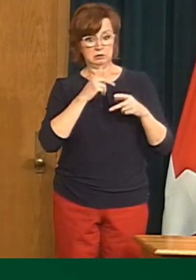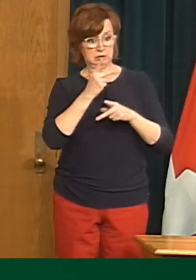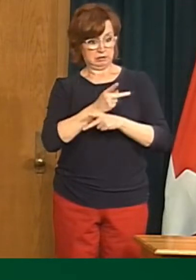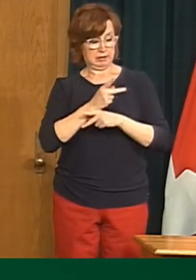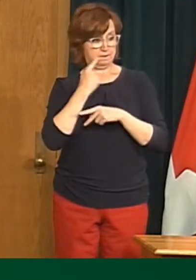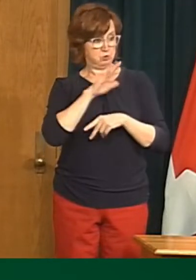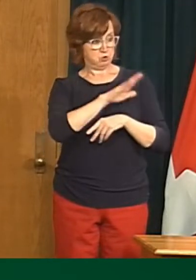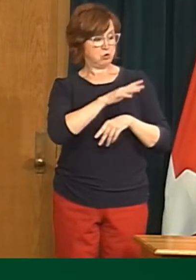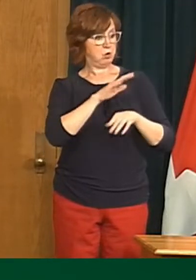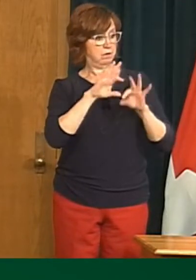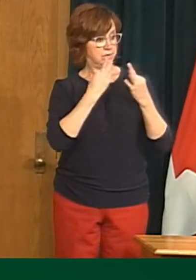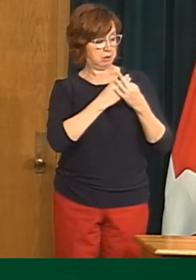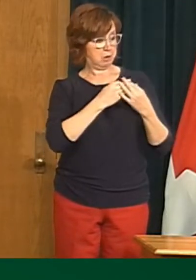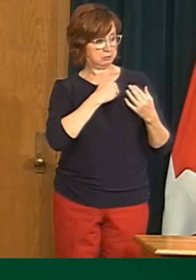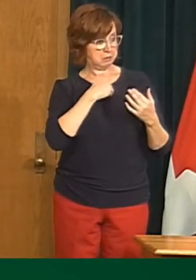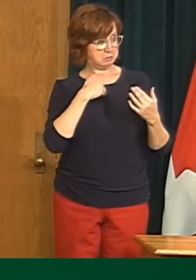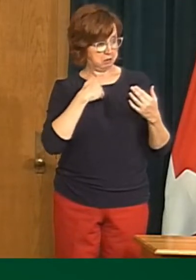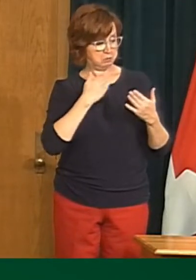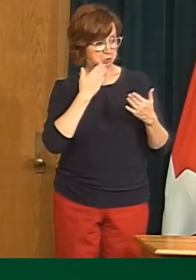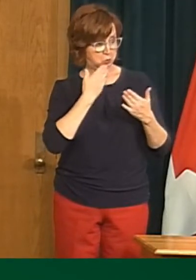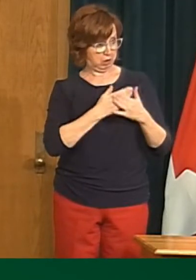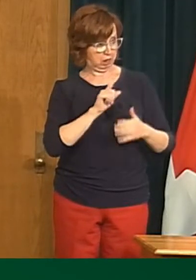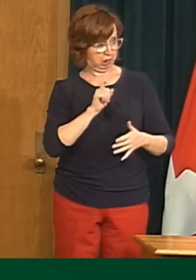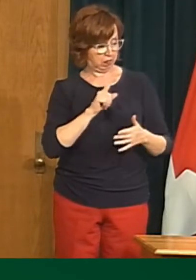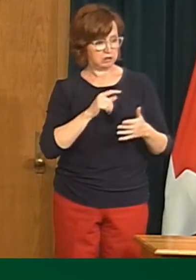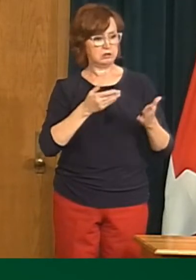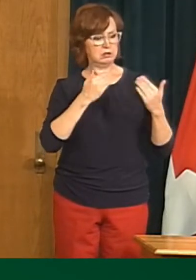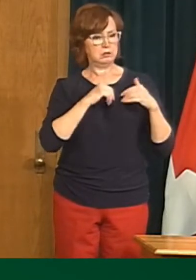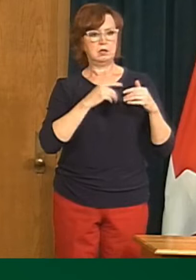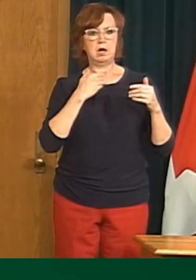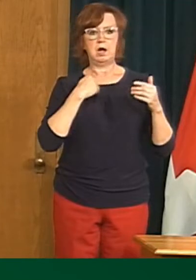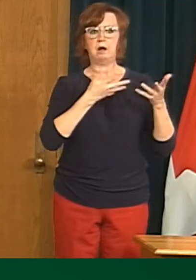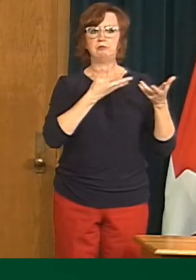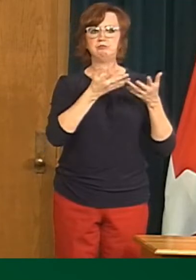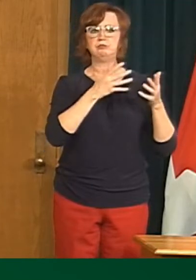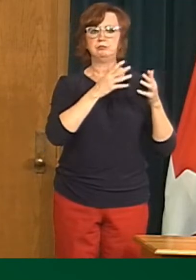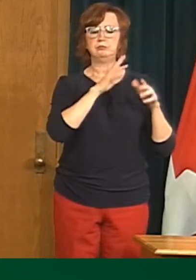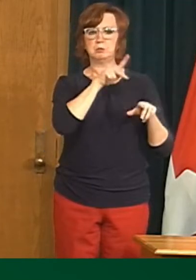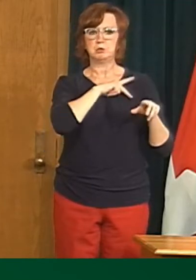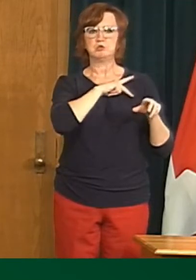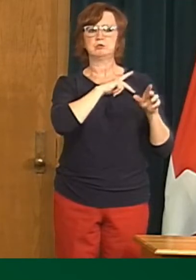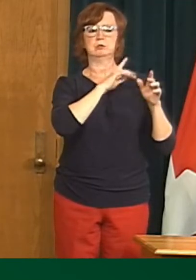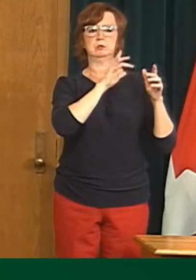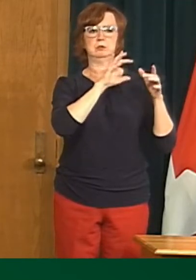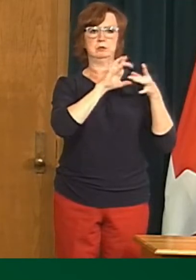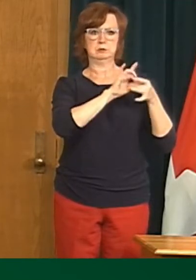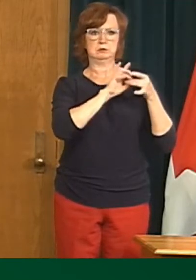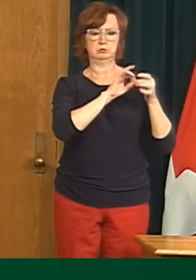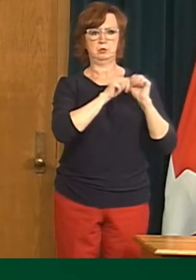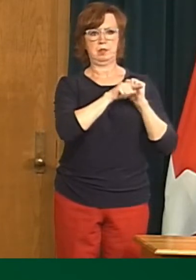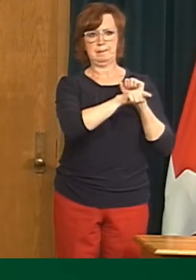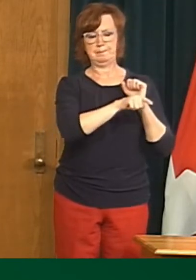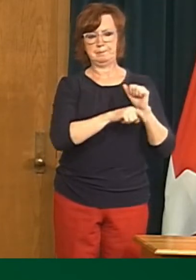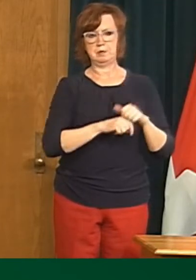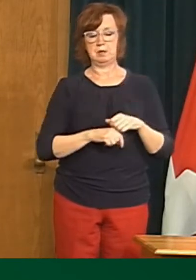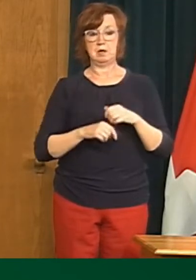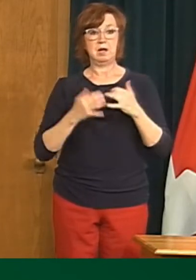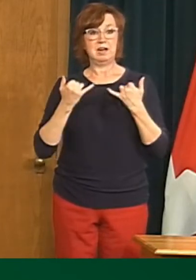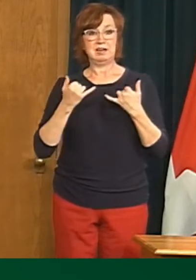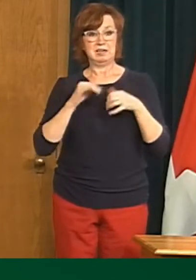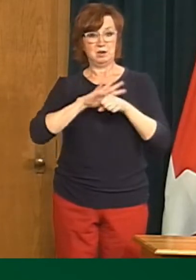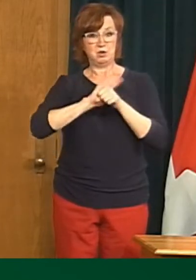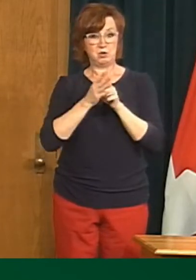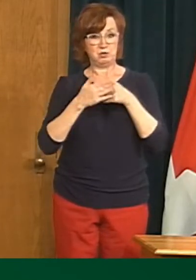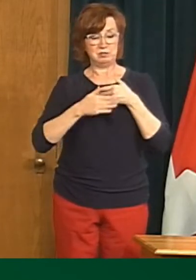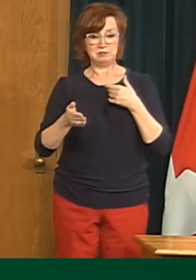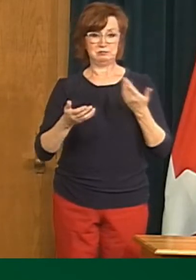to see. So those are all reported out by the team annually. Again, to Minister's point, not sure what that's going to look like in a COVID environment.